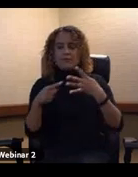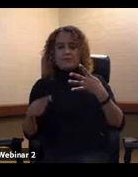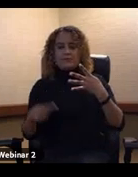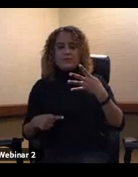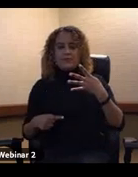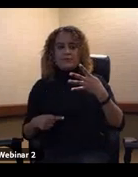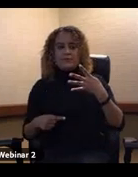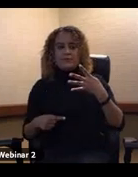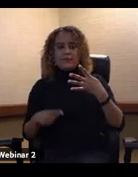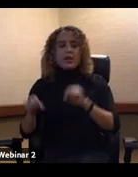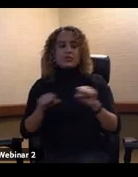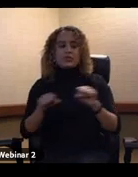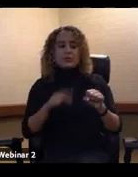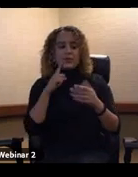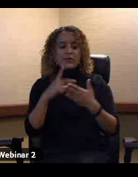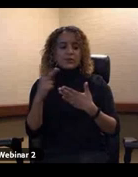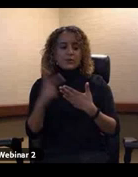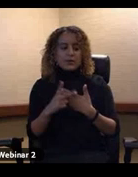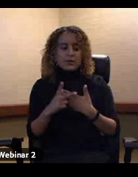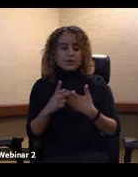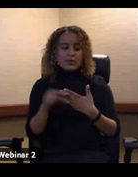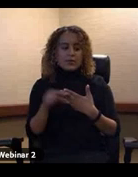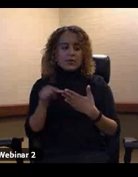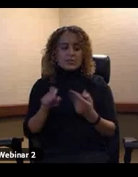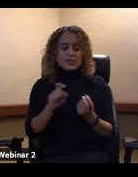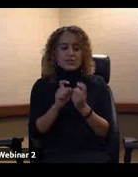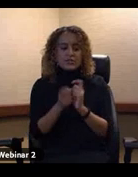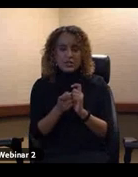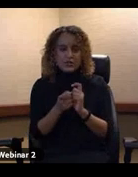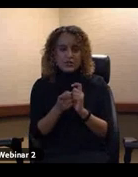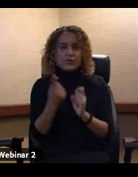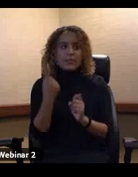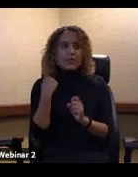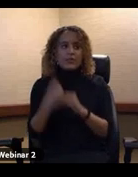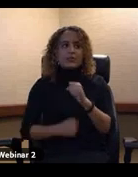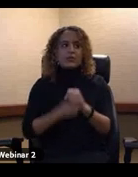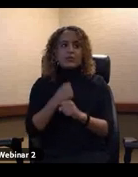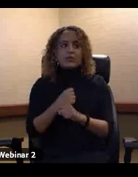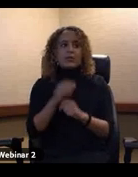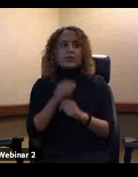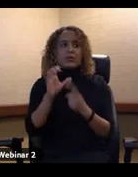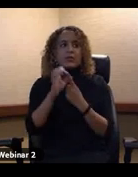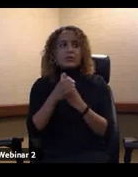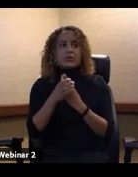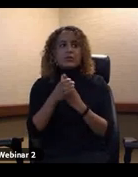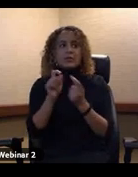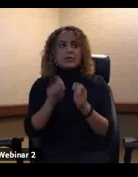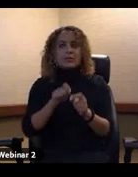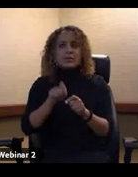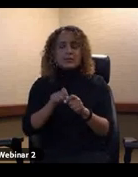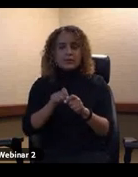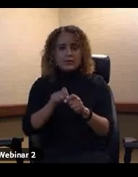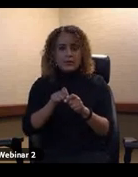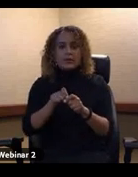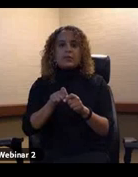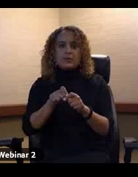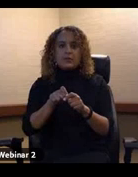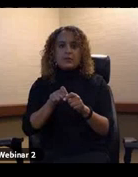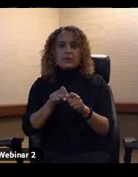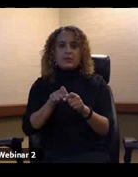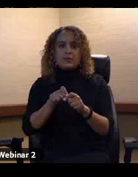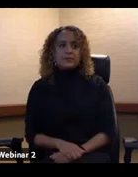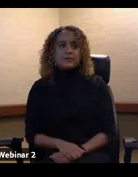type of organization that is eligible for this program. Again, this is a change from last year. Culturally specific organizations are no longer